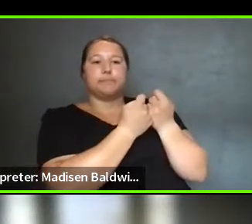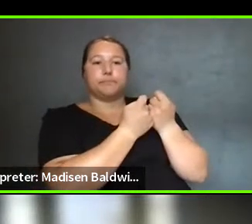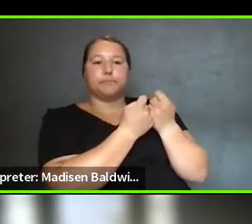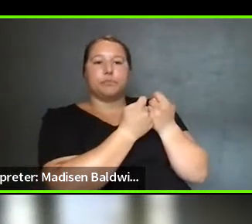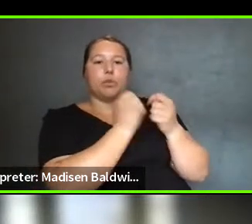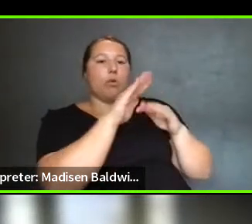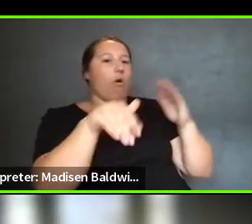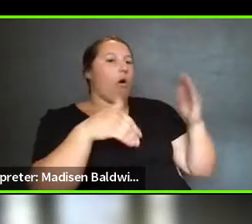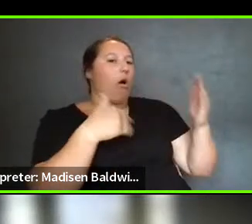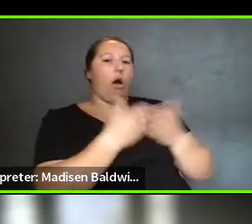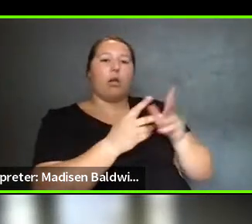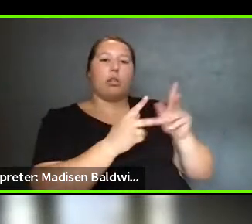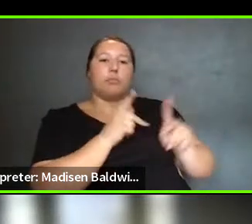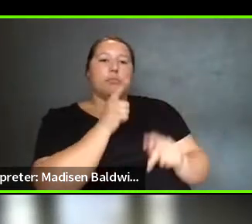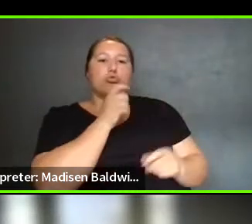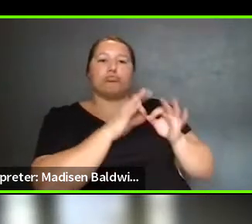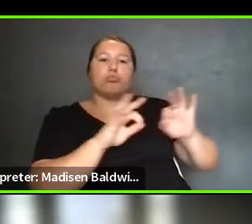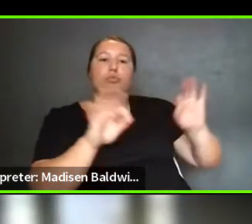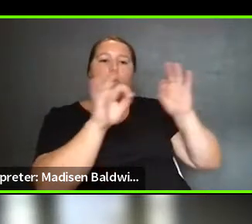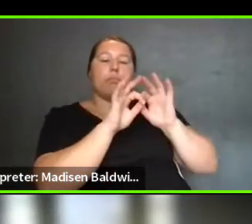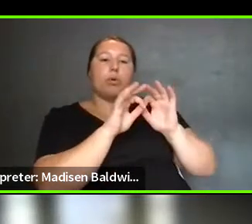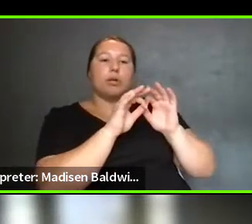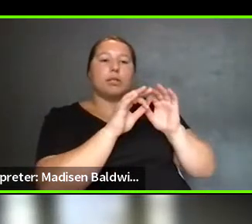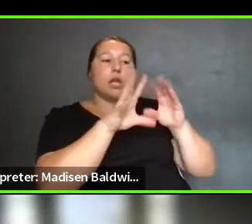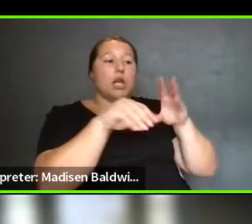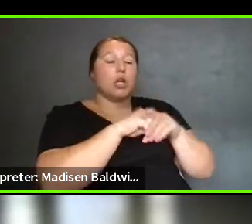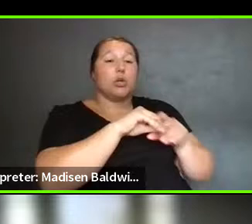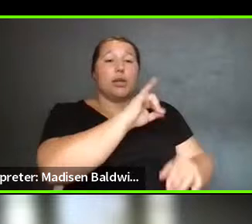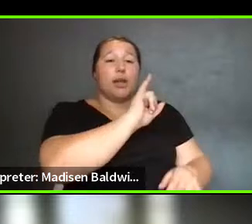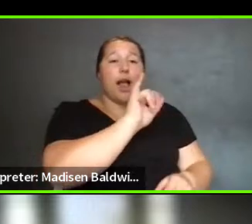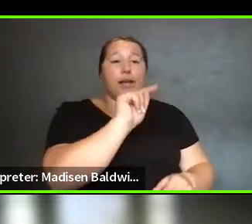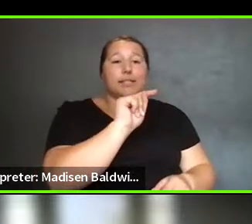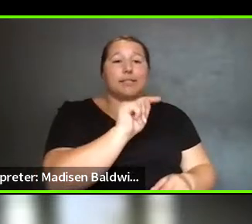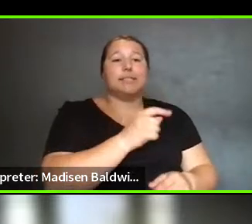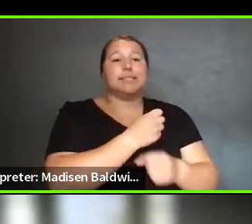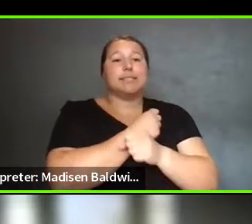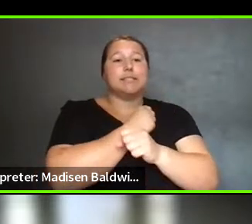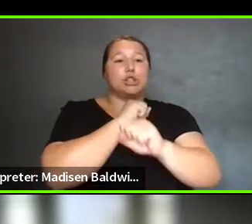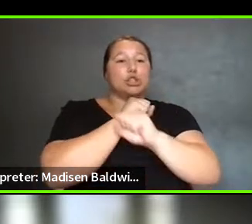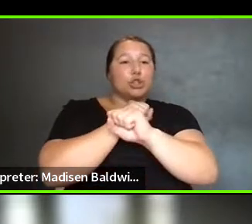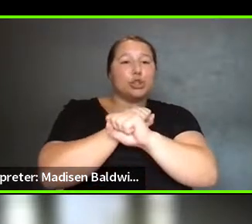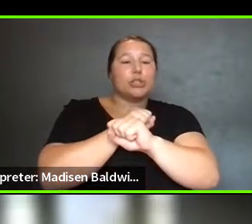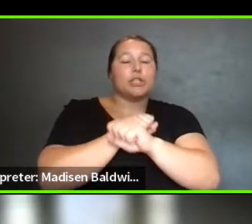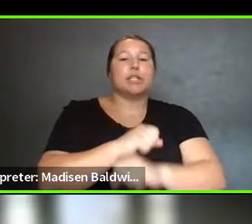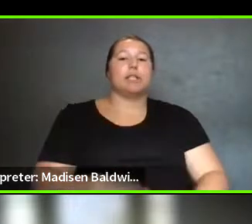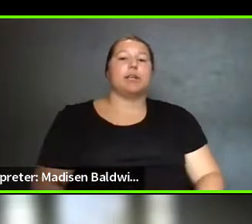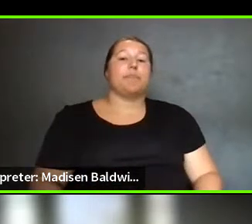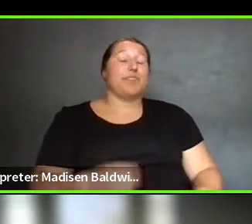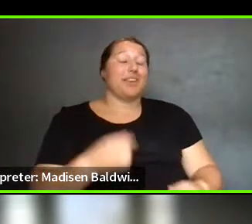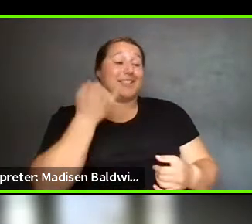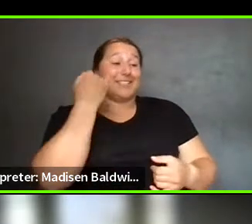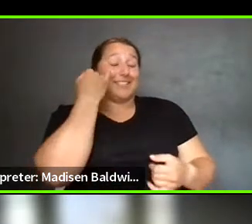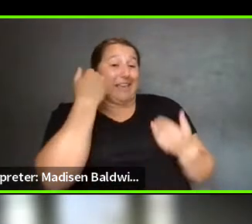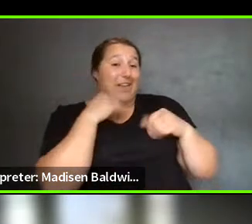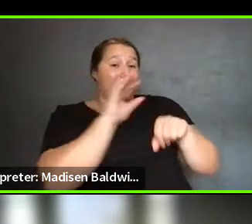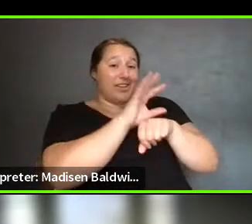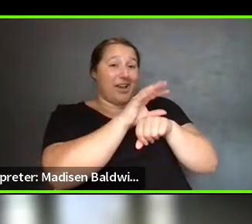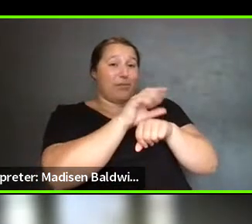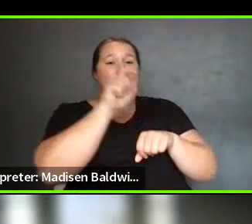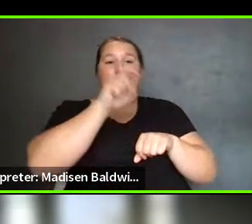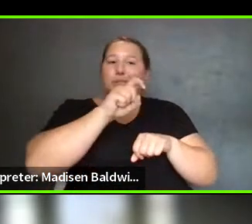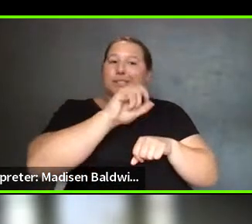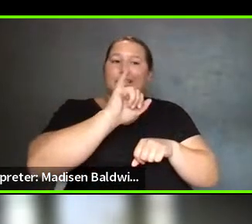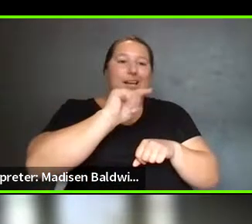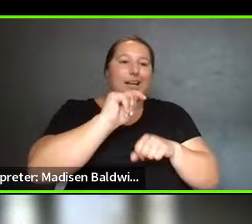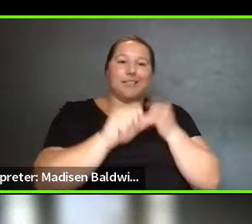there, including IT, security, because when you talk about the cameras, we need the IT support to make sure we're doing that. So all of